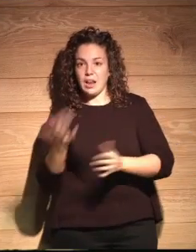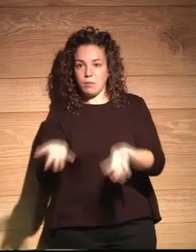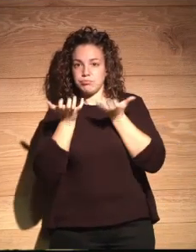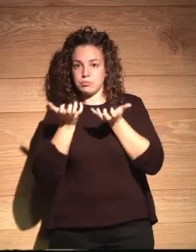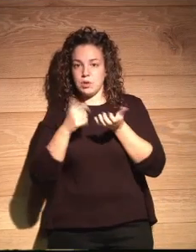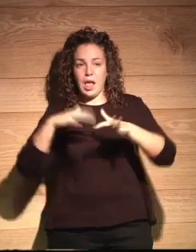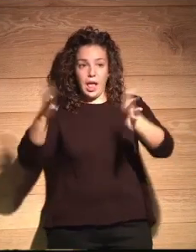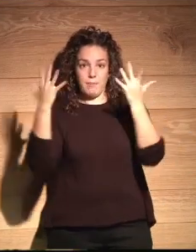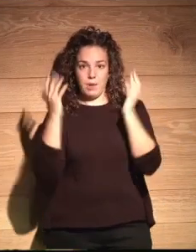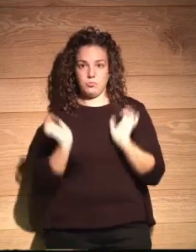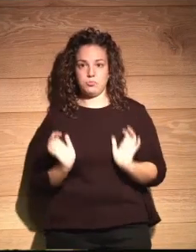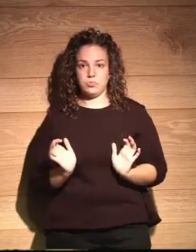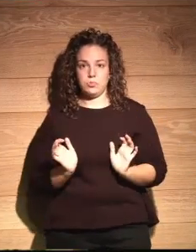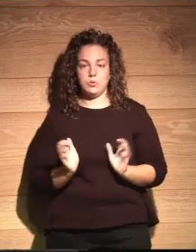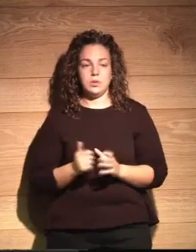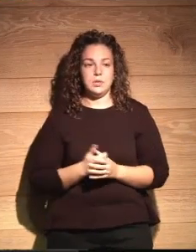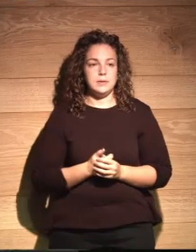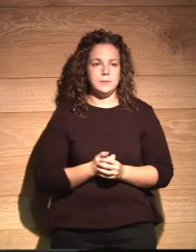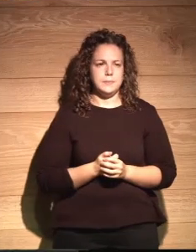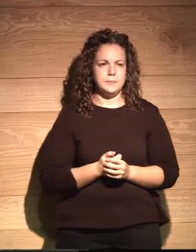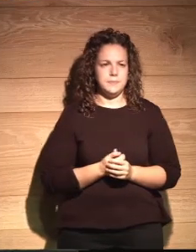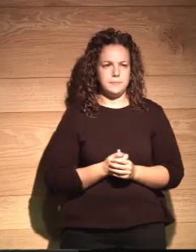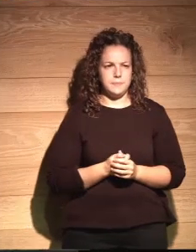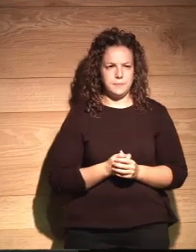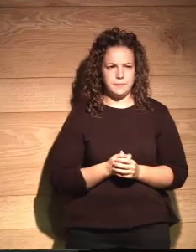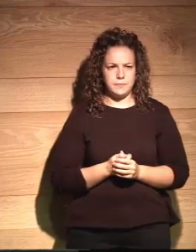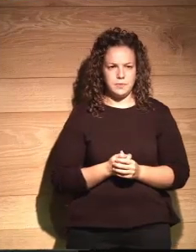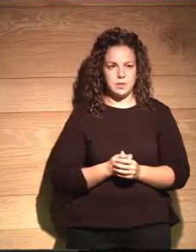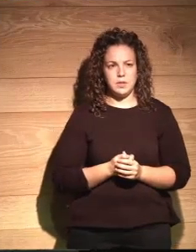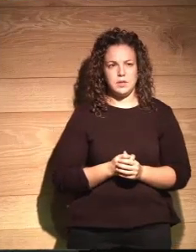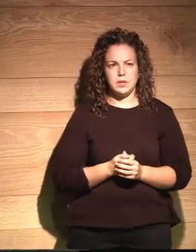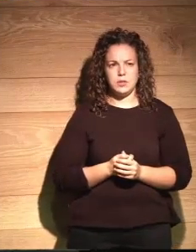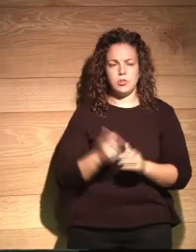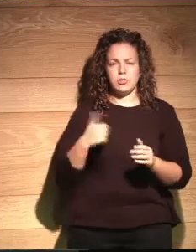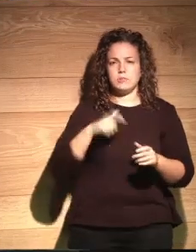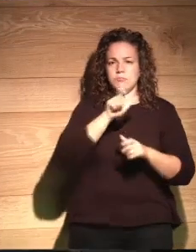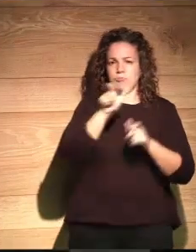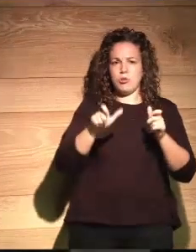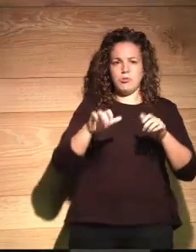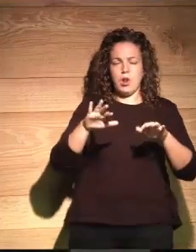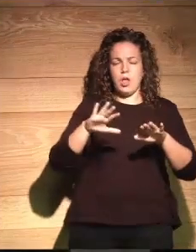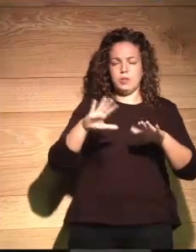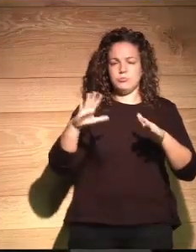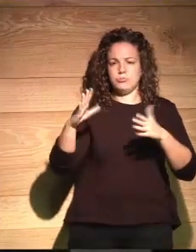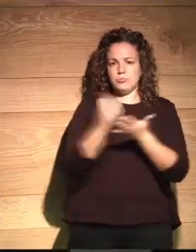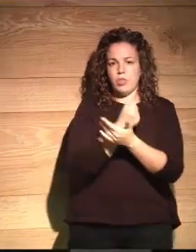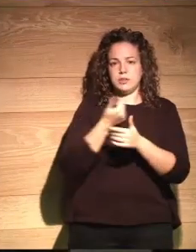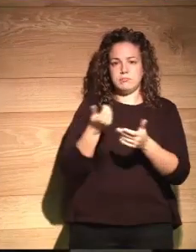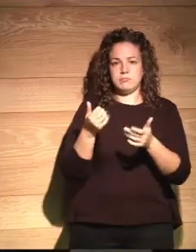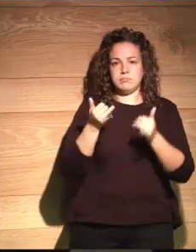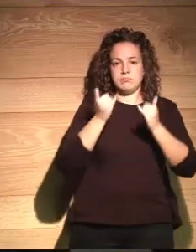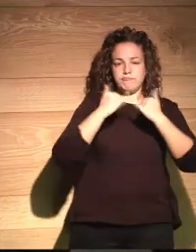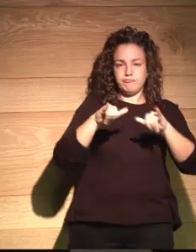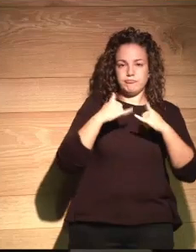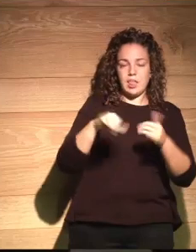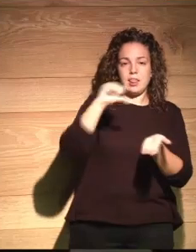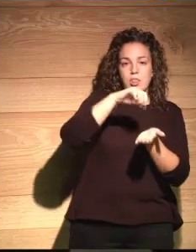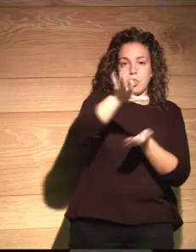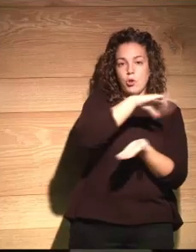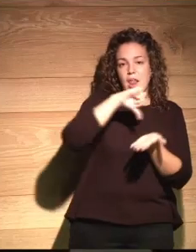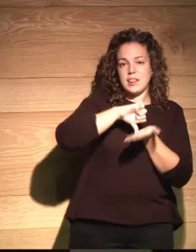And then the night everybody went to celebrate here in the center. The following day again, people went to celebrate in the